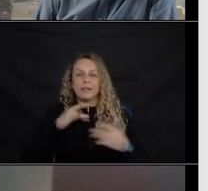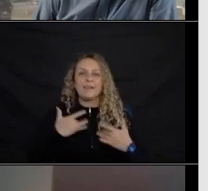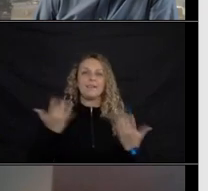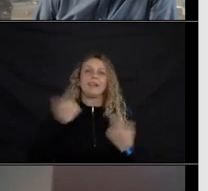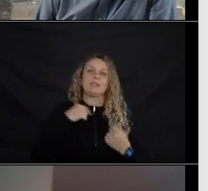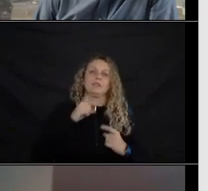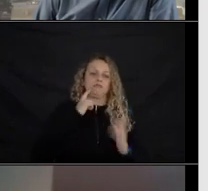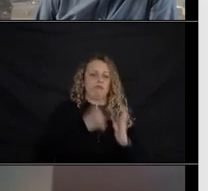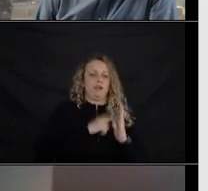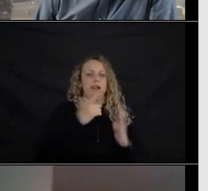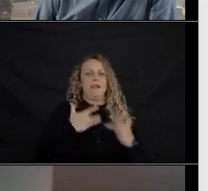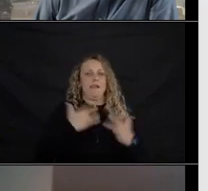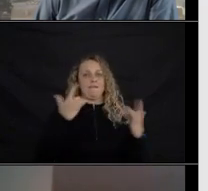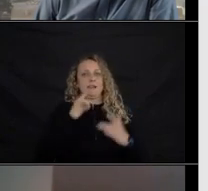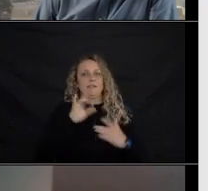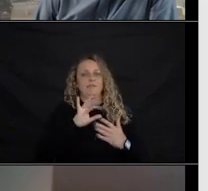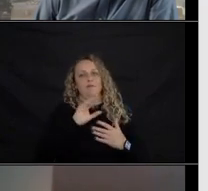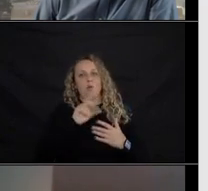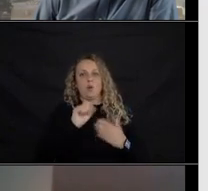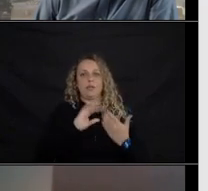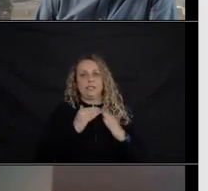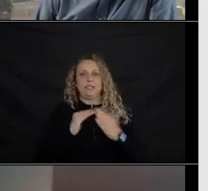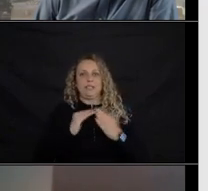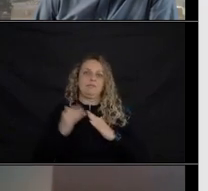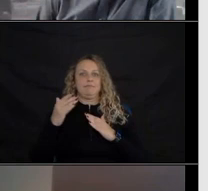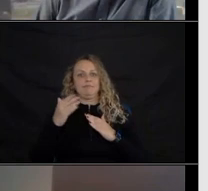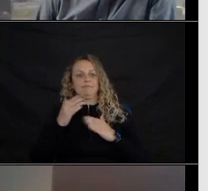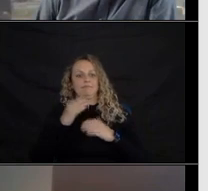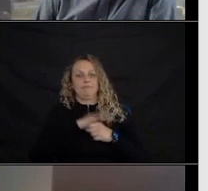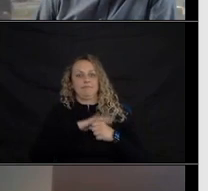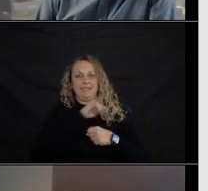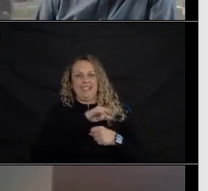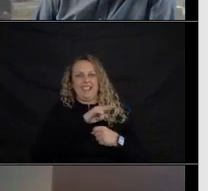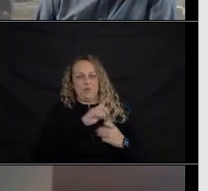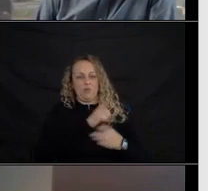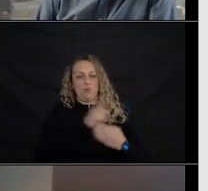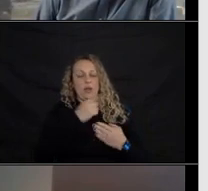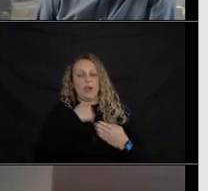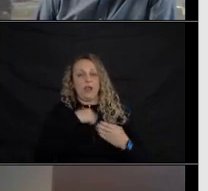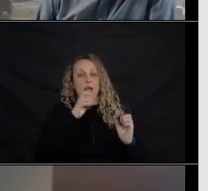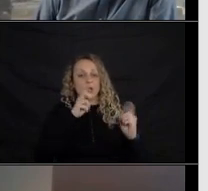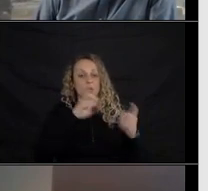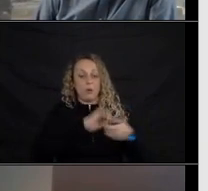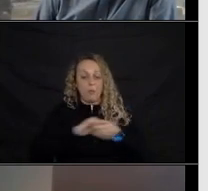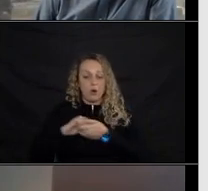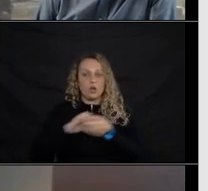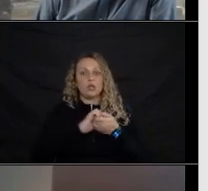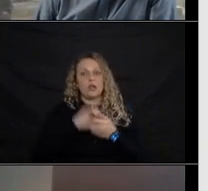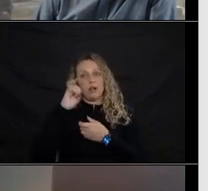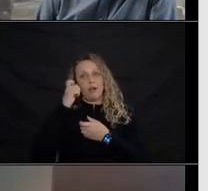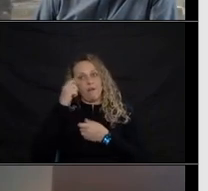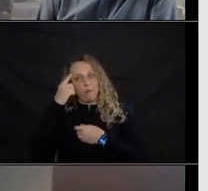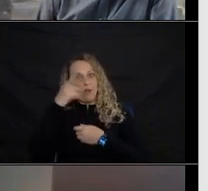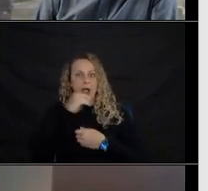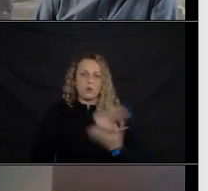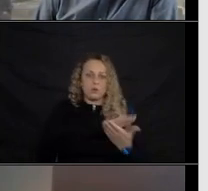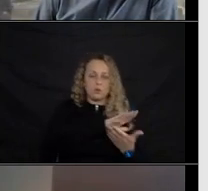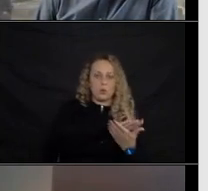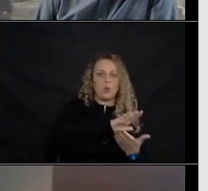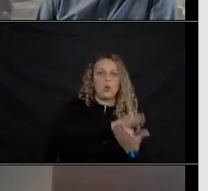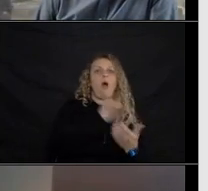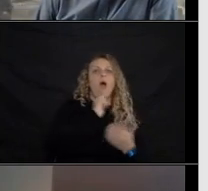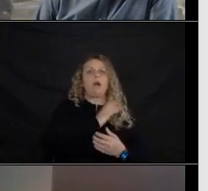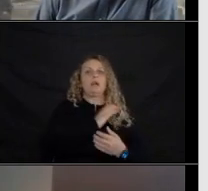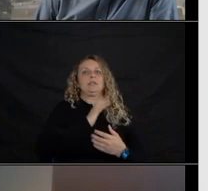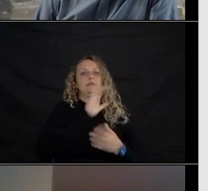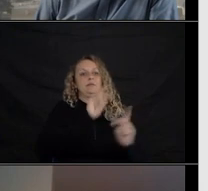recognize and celebrate Florida City Government Week. The city also encourages educational partnerships between city government and schools, as well as civic groups and